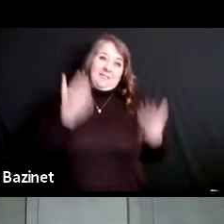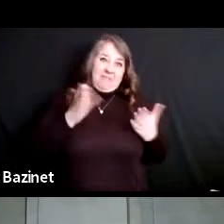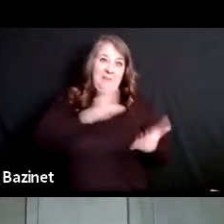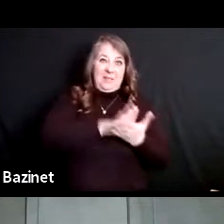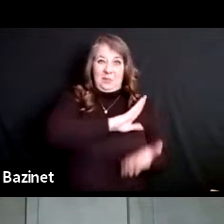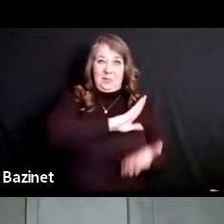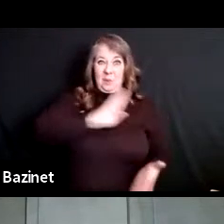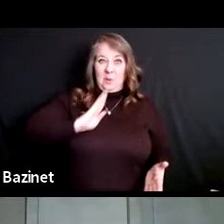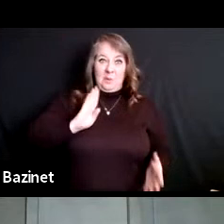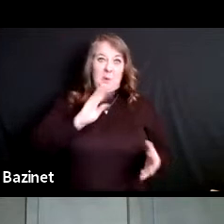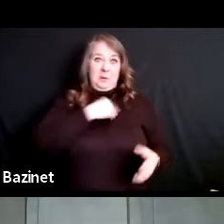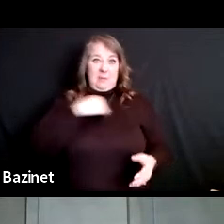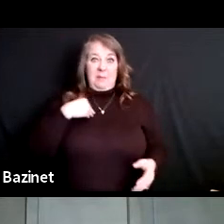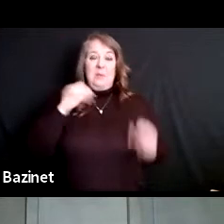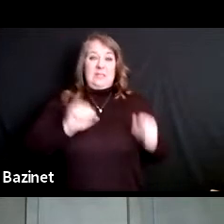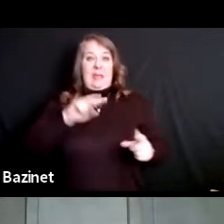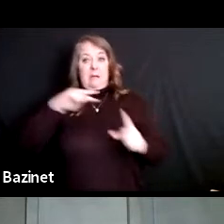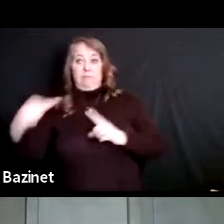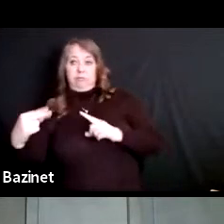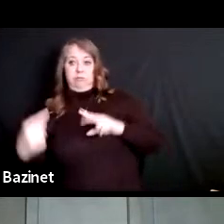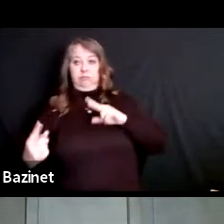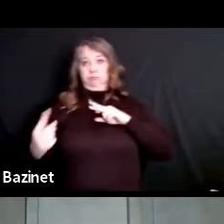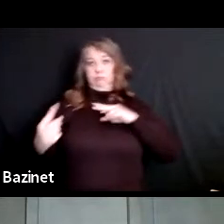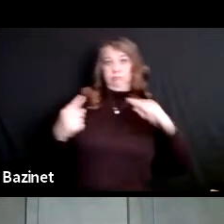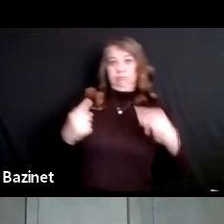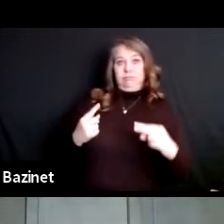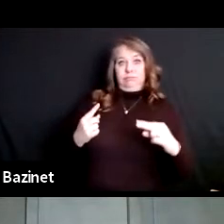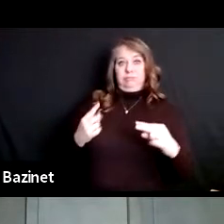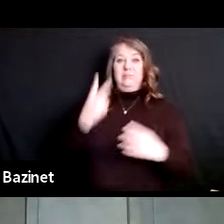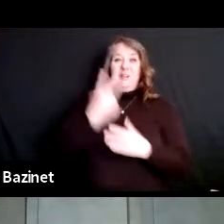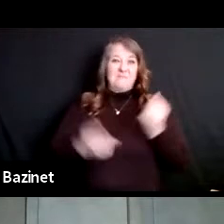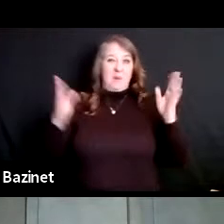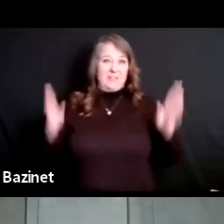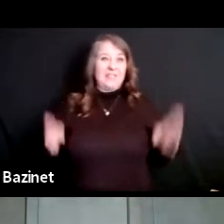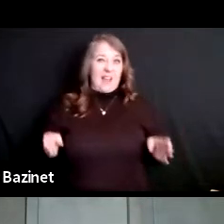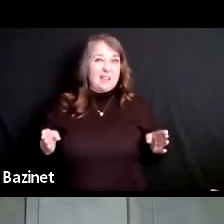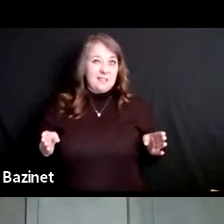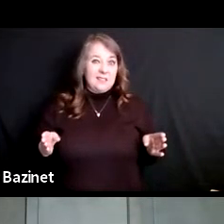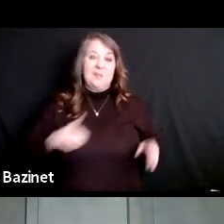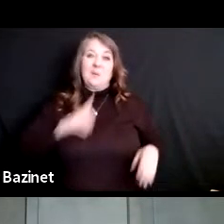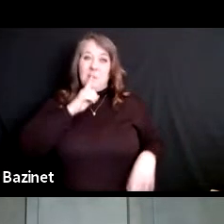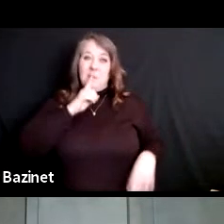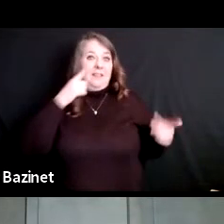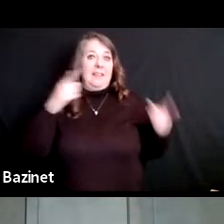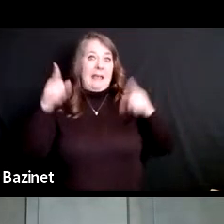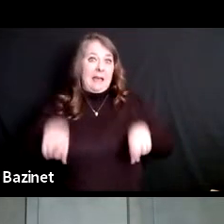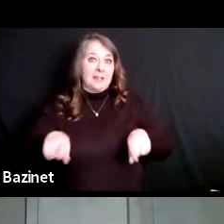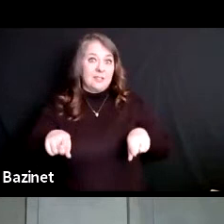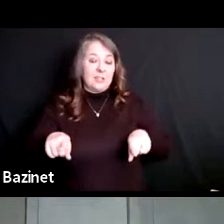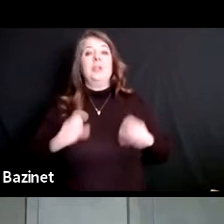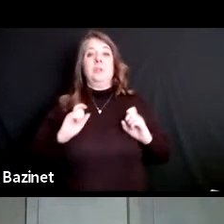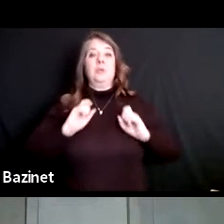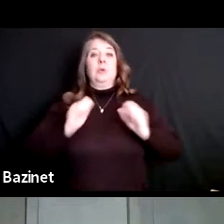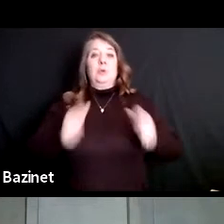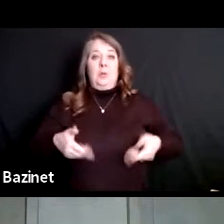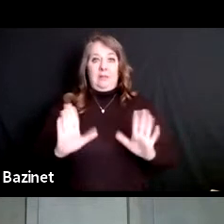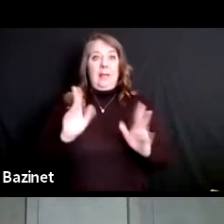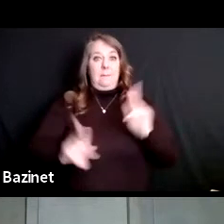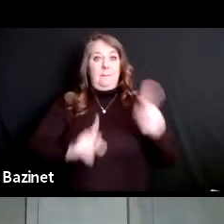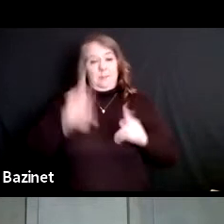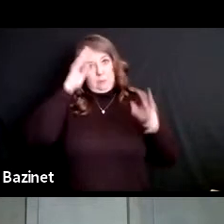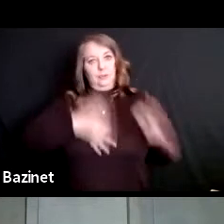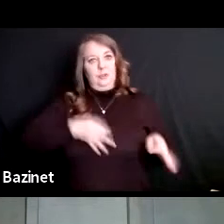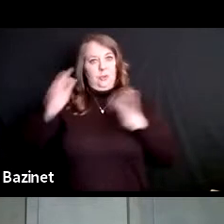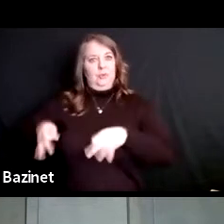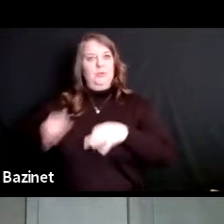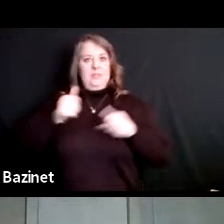that can see both sides to this. And I think really the answer is to give people voice and choice. Let people choose. You know, we